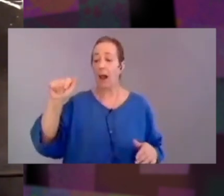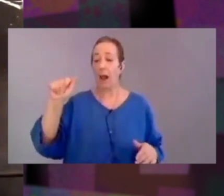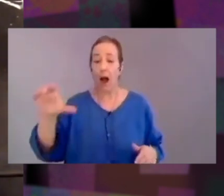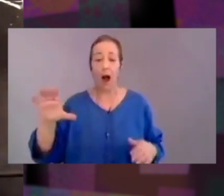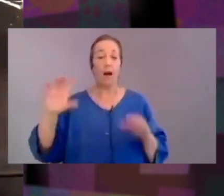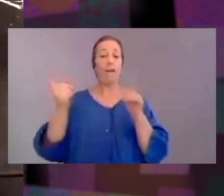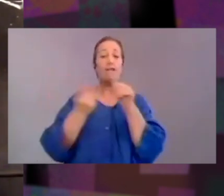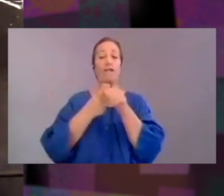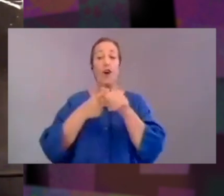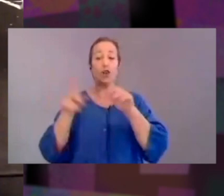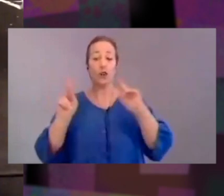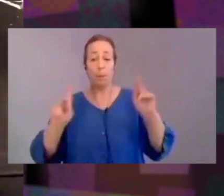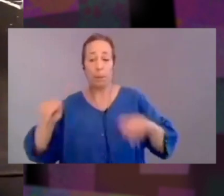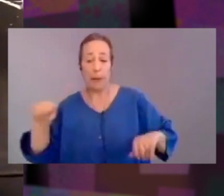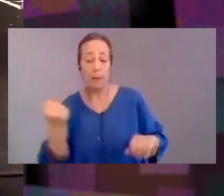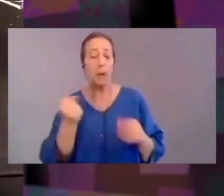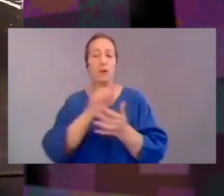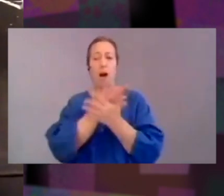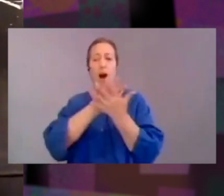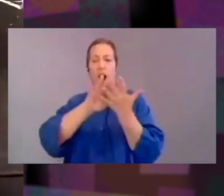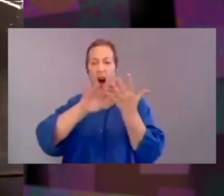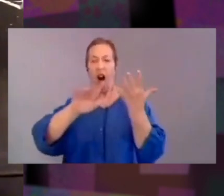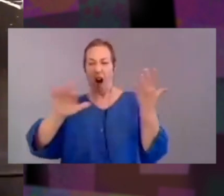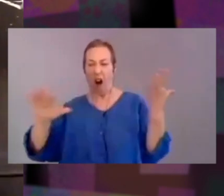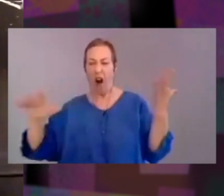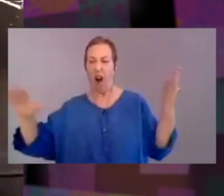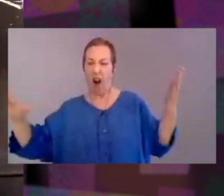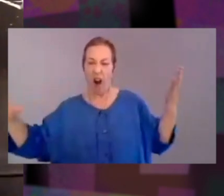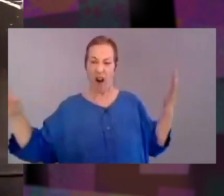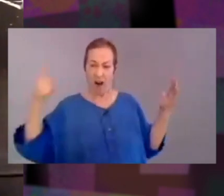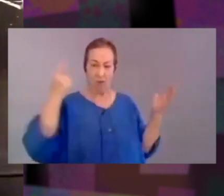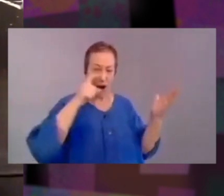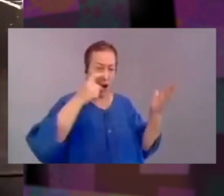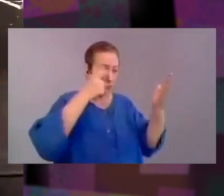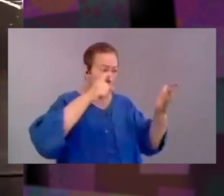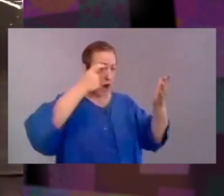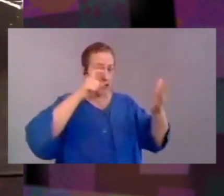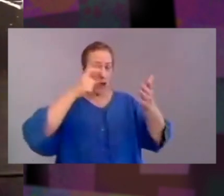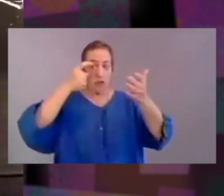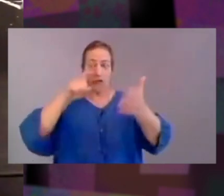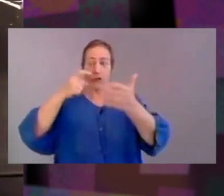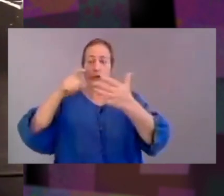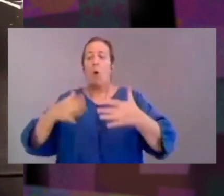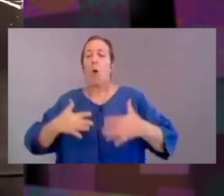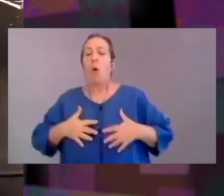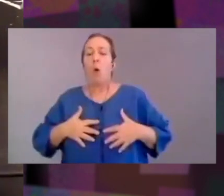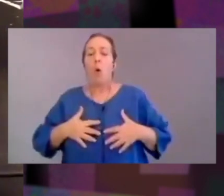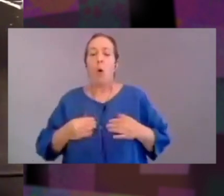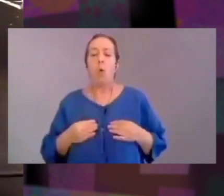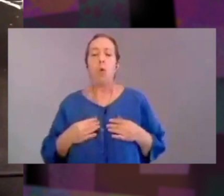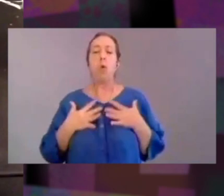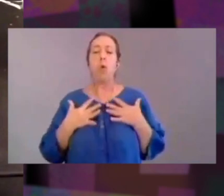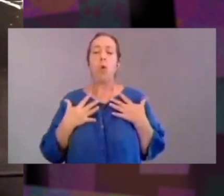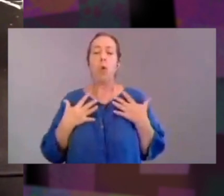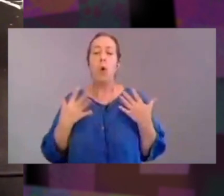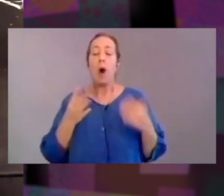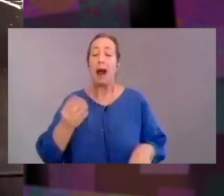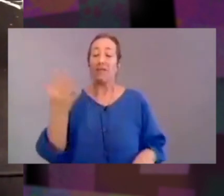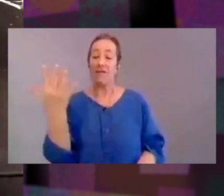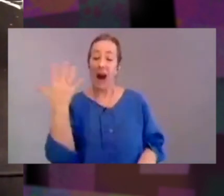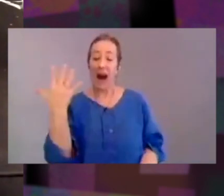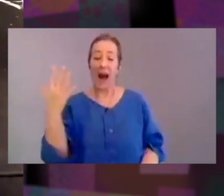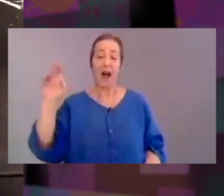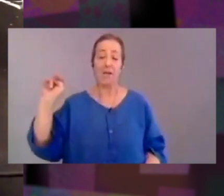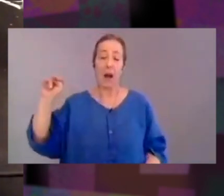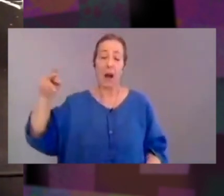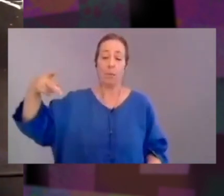the recognition they have long deserved. And five NPN partners on that list: